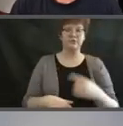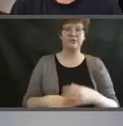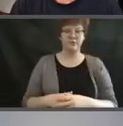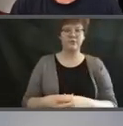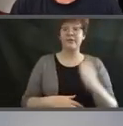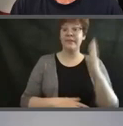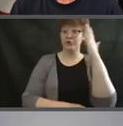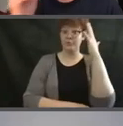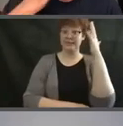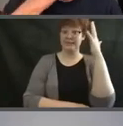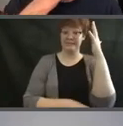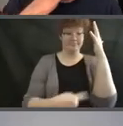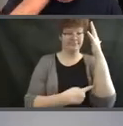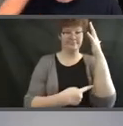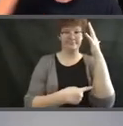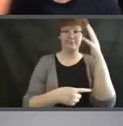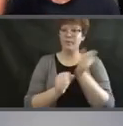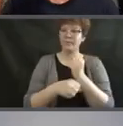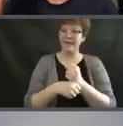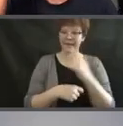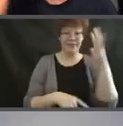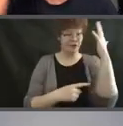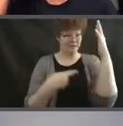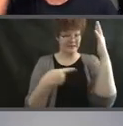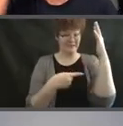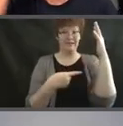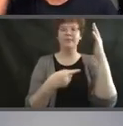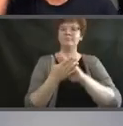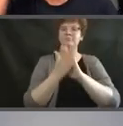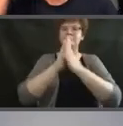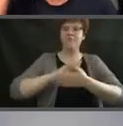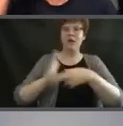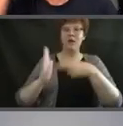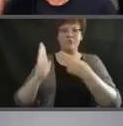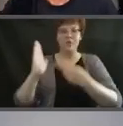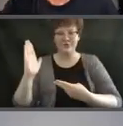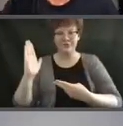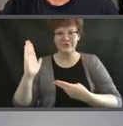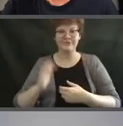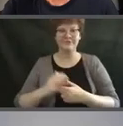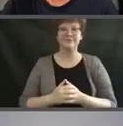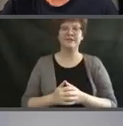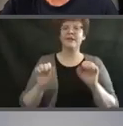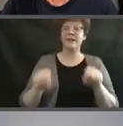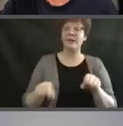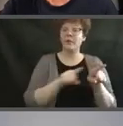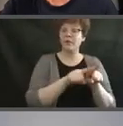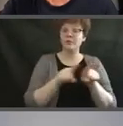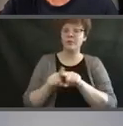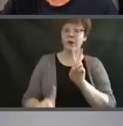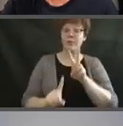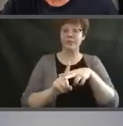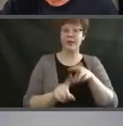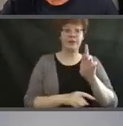tree into a brush. You could also apply raster images and turn them